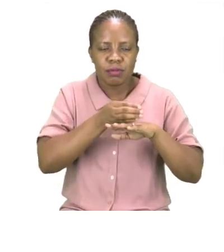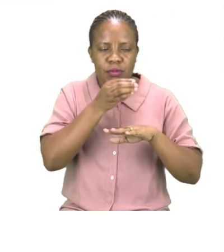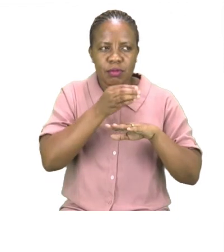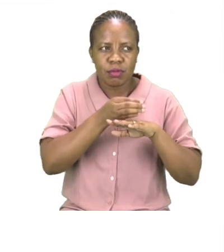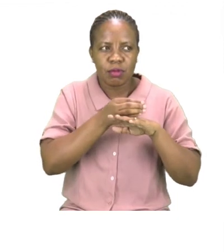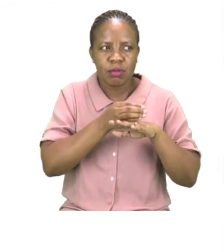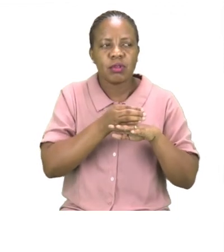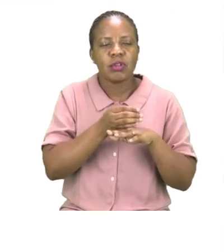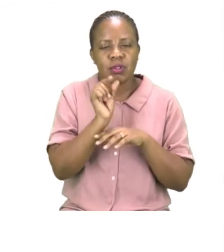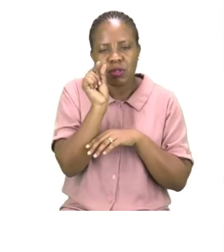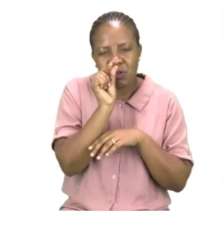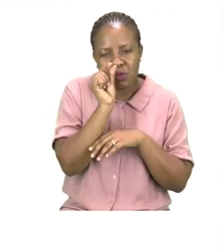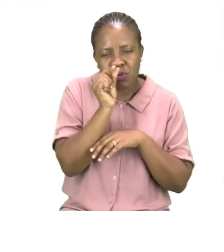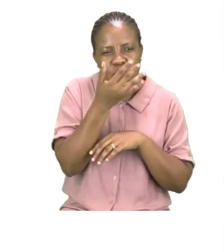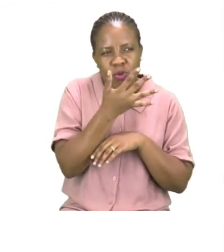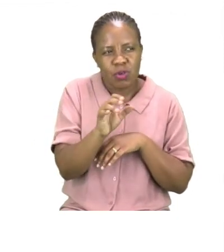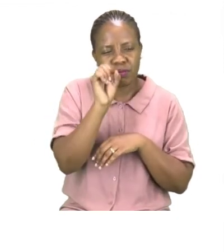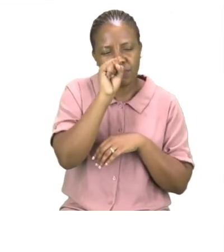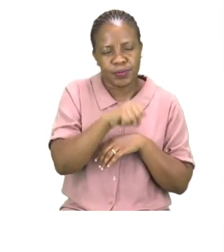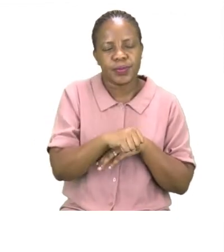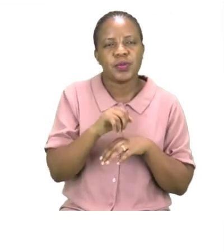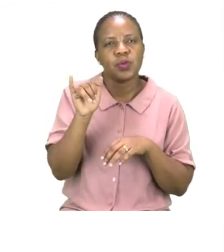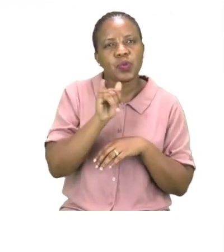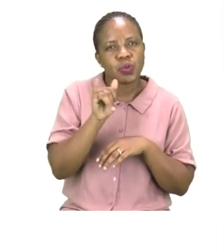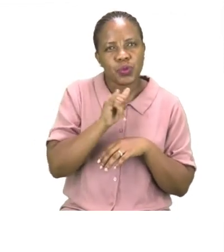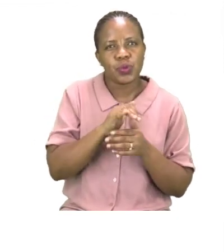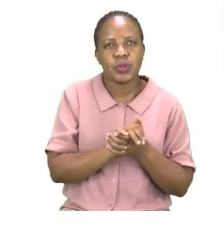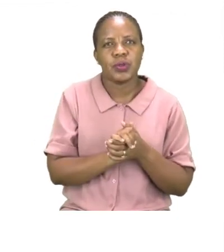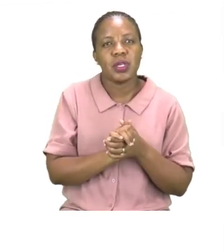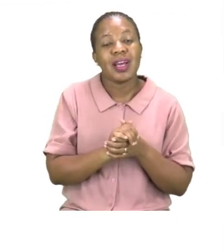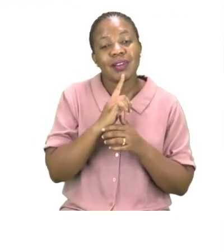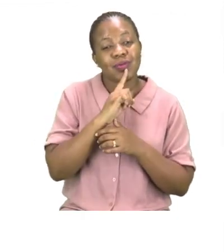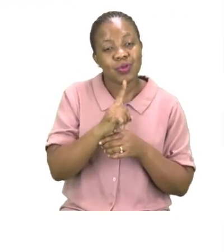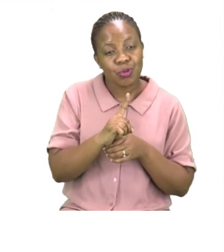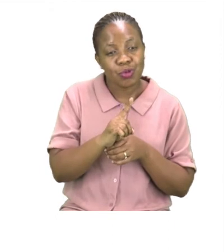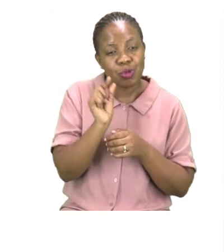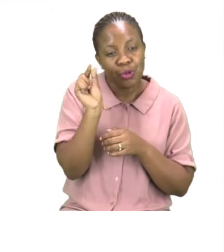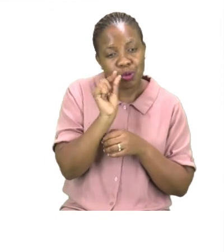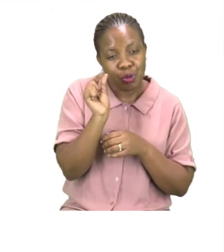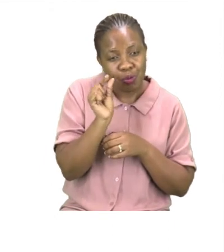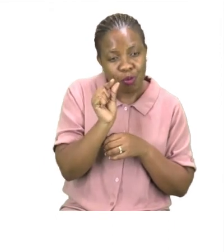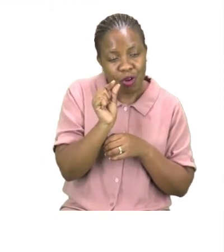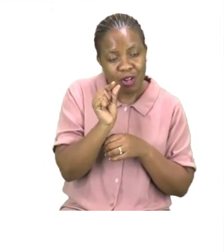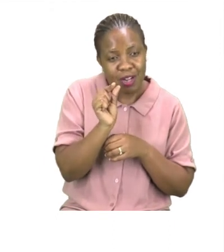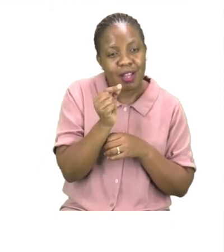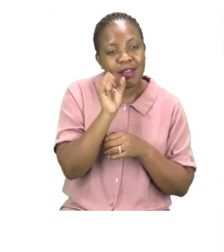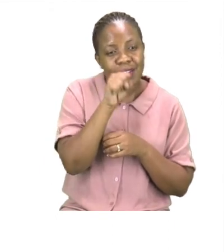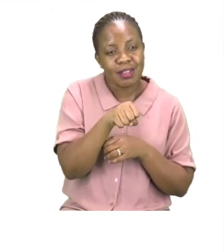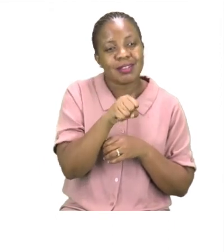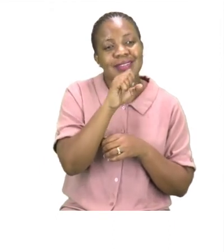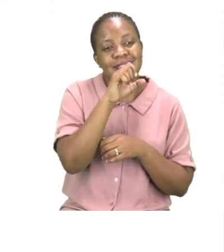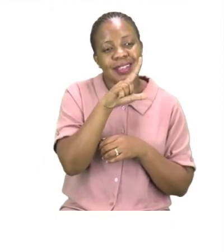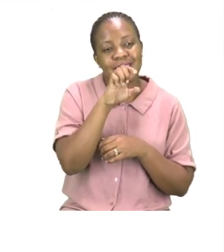Now from what I showed you it's the smaller one that holds less water. So